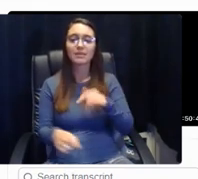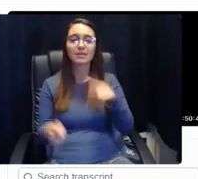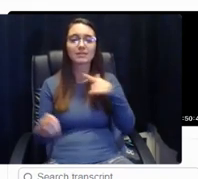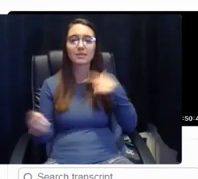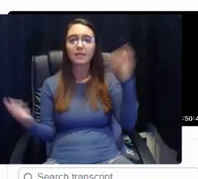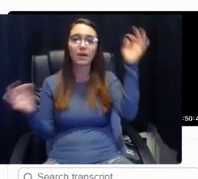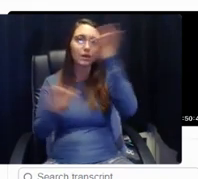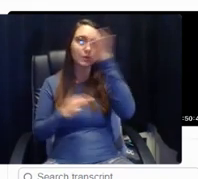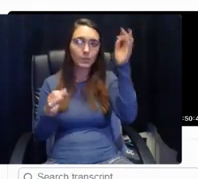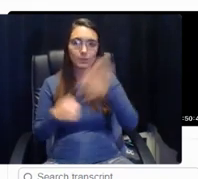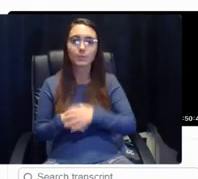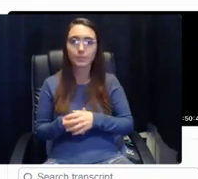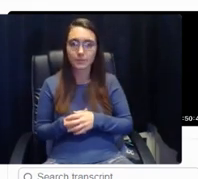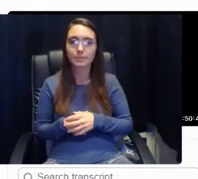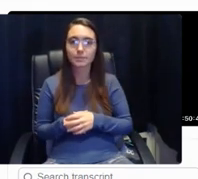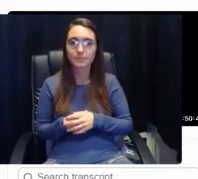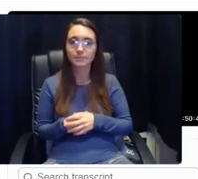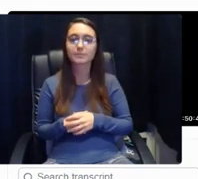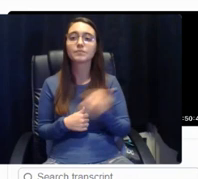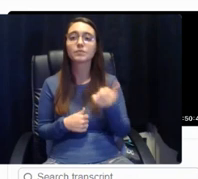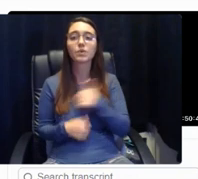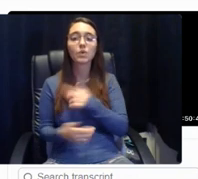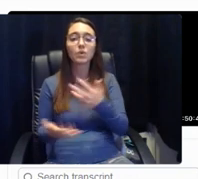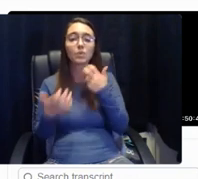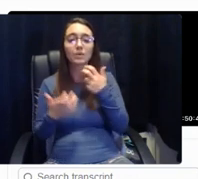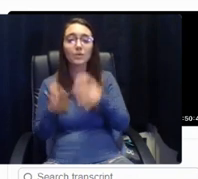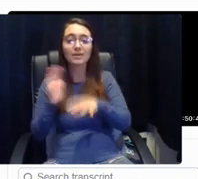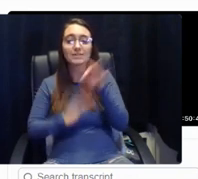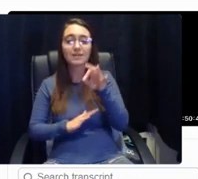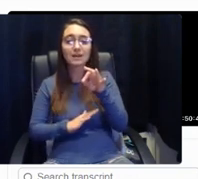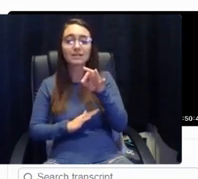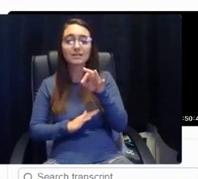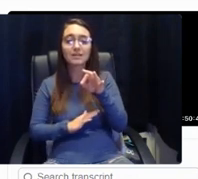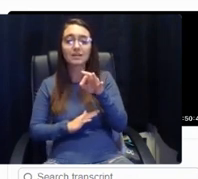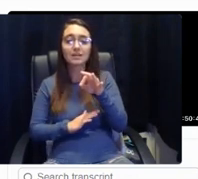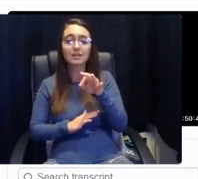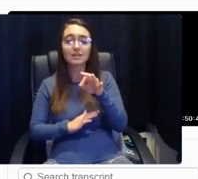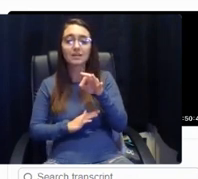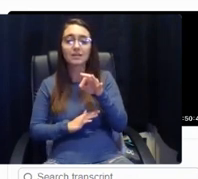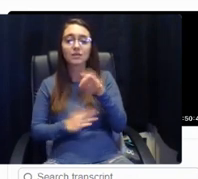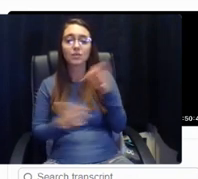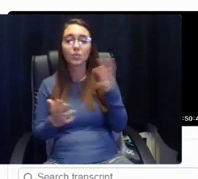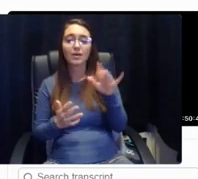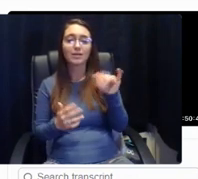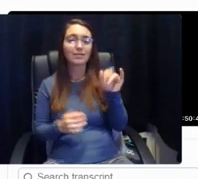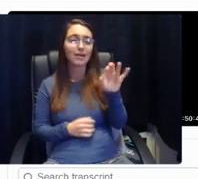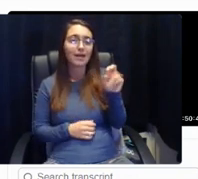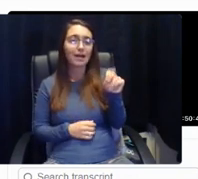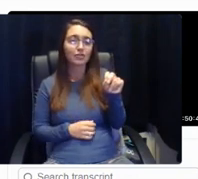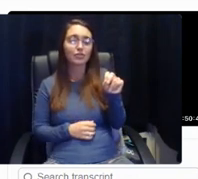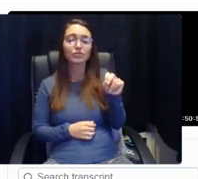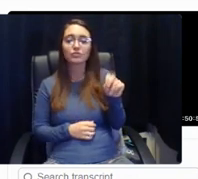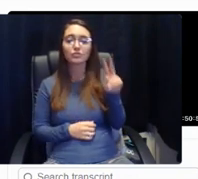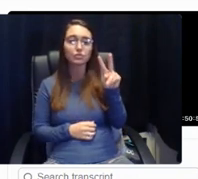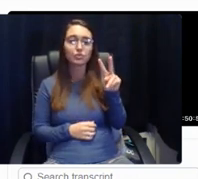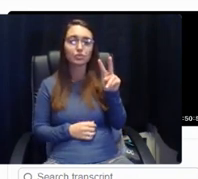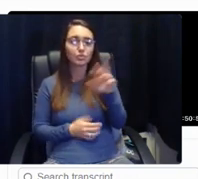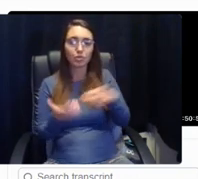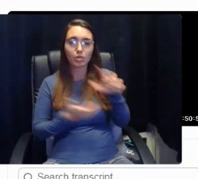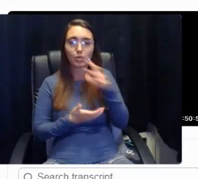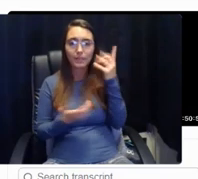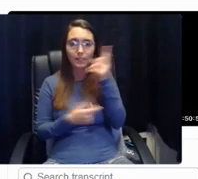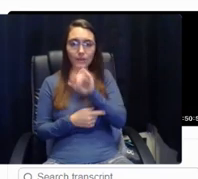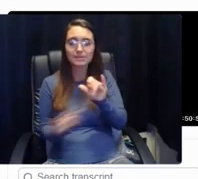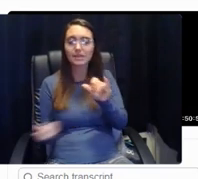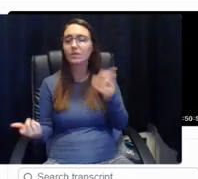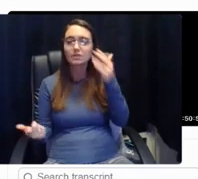unknown. We want to find out what is the iron 2 concentration look like. Although we know how it looks right now, because this